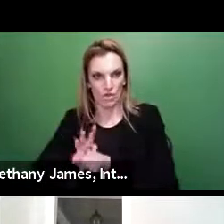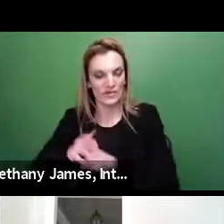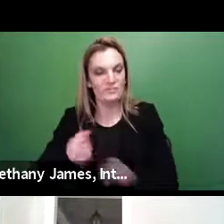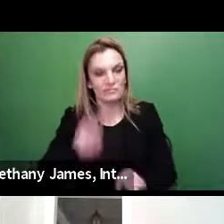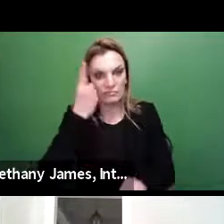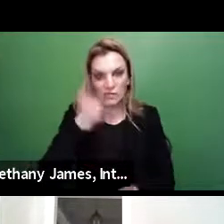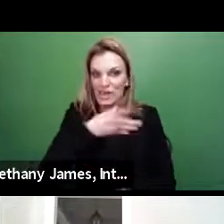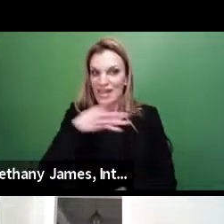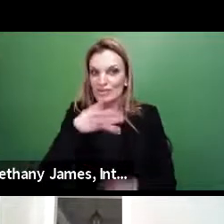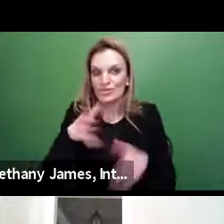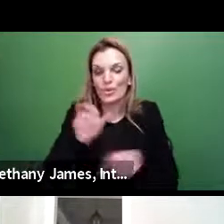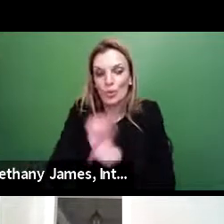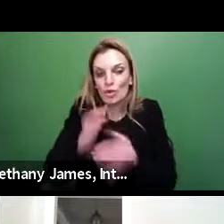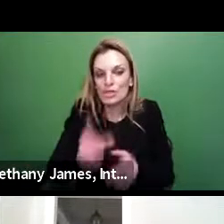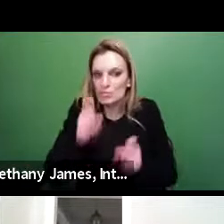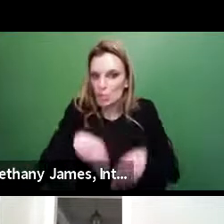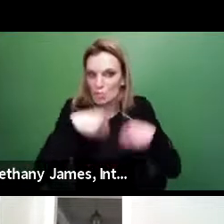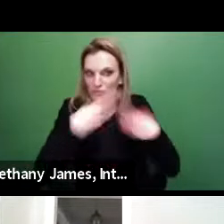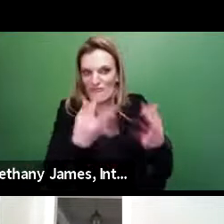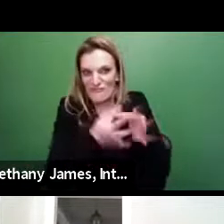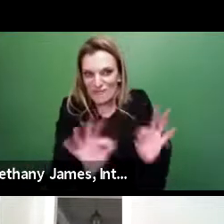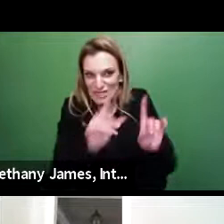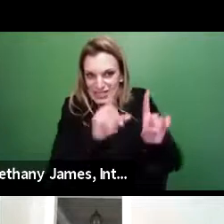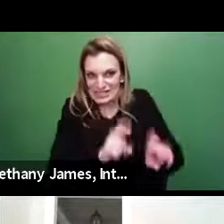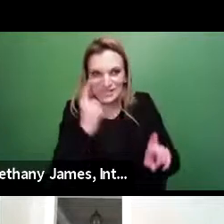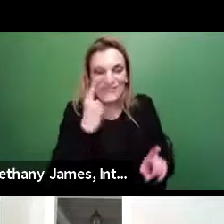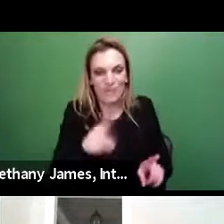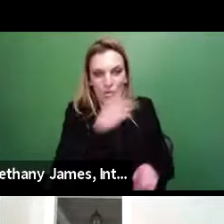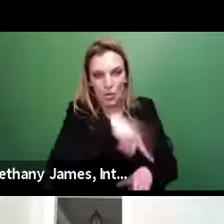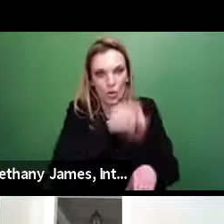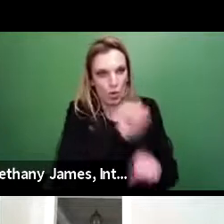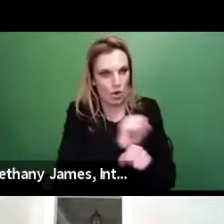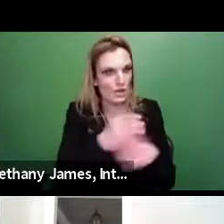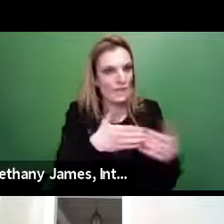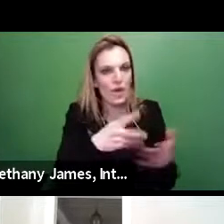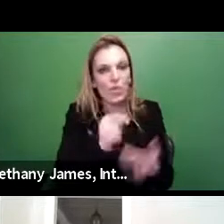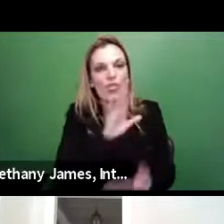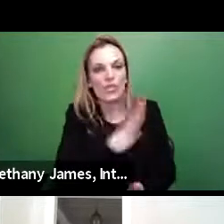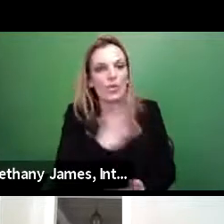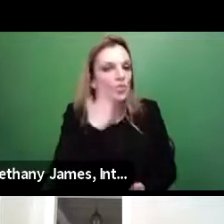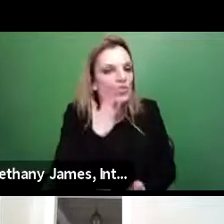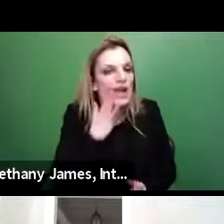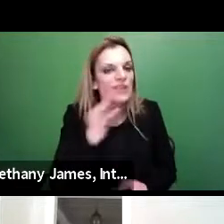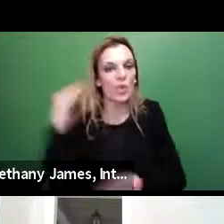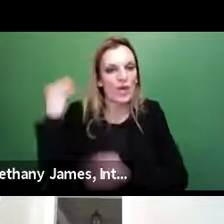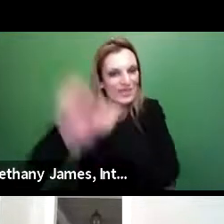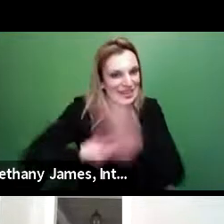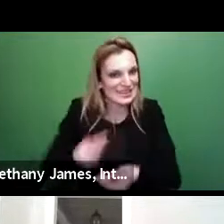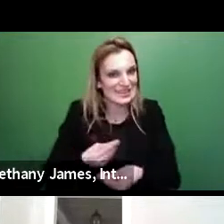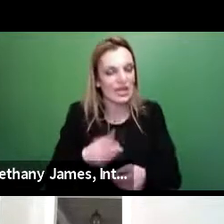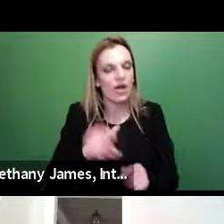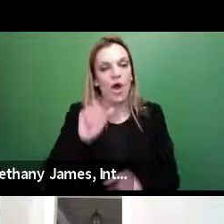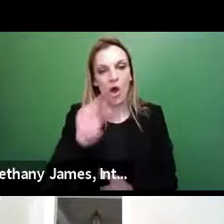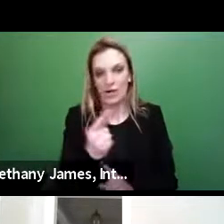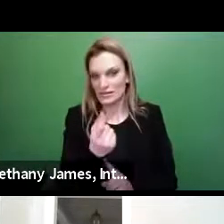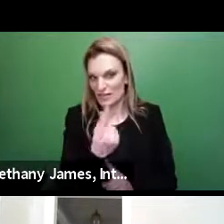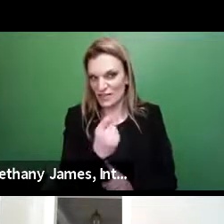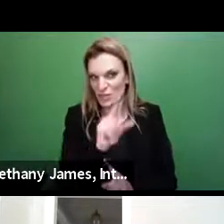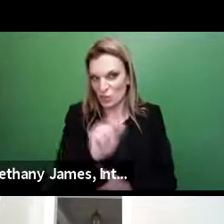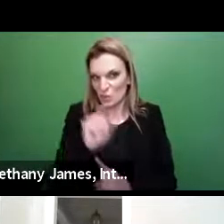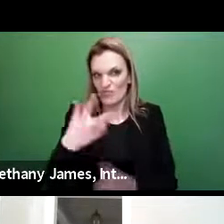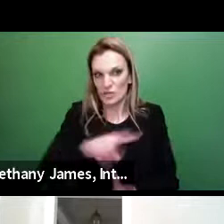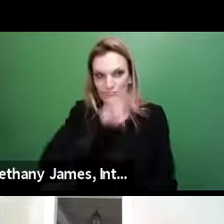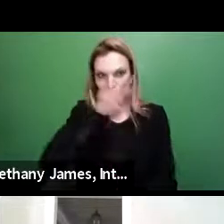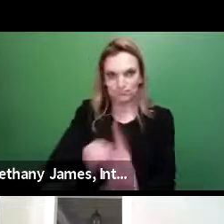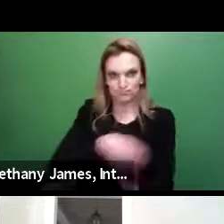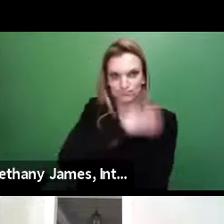employers provide free COVID-19 testing to its workers, regardless of race or ethnicity. On August 11, 2020, a lawsuit was filed